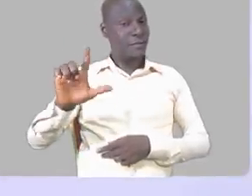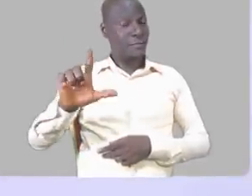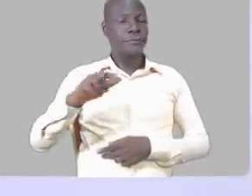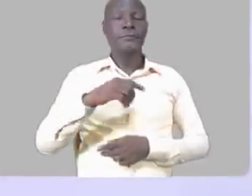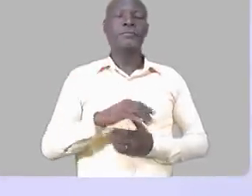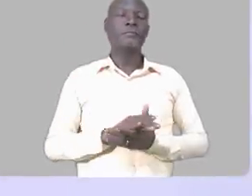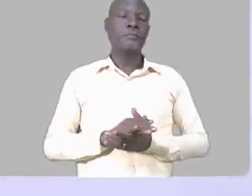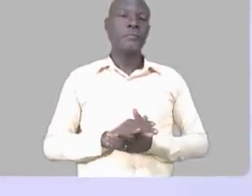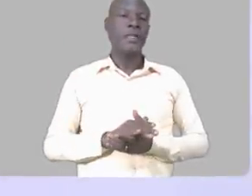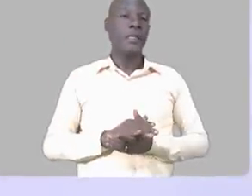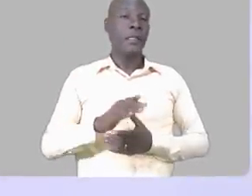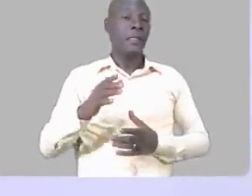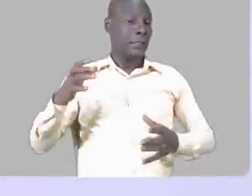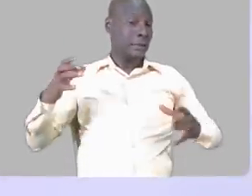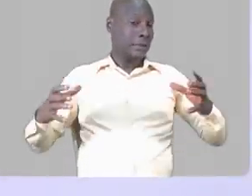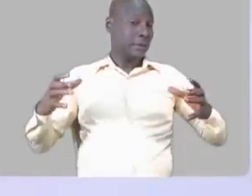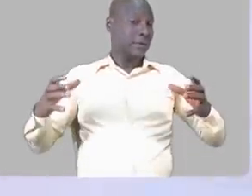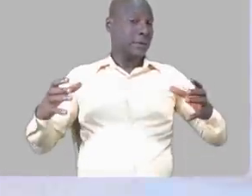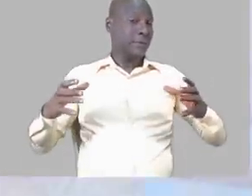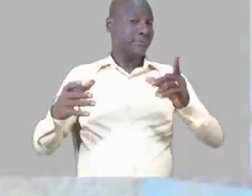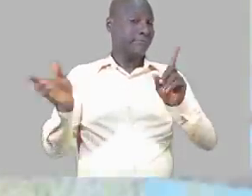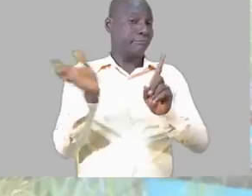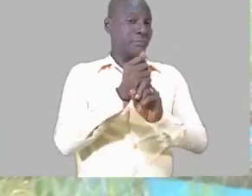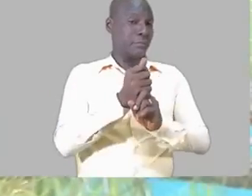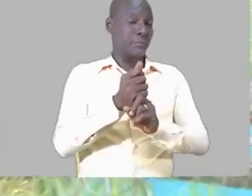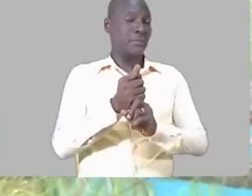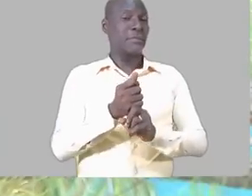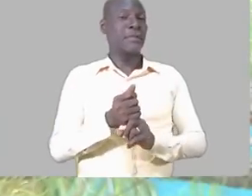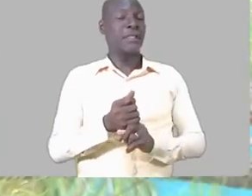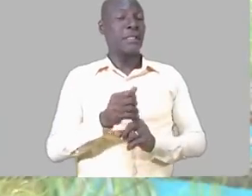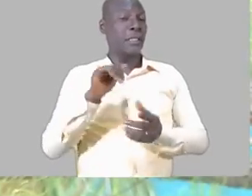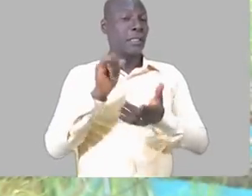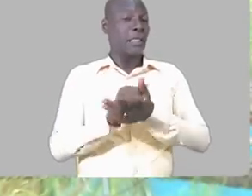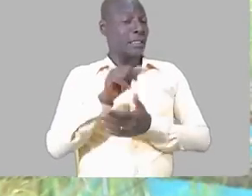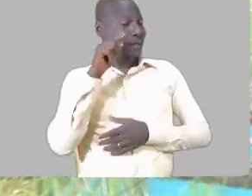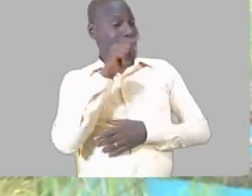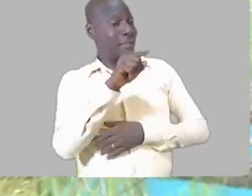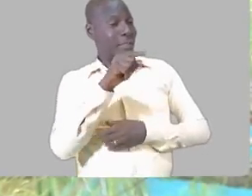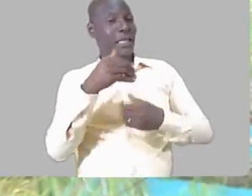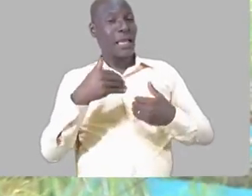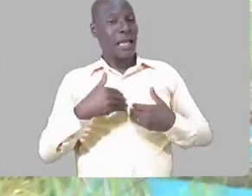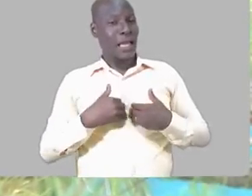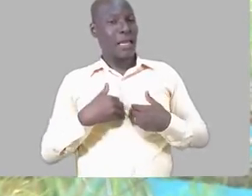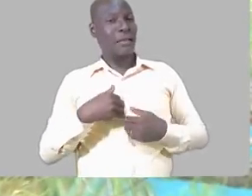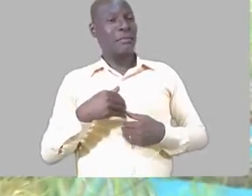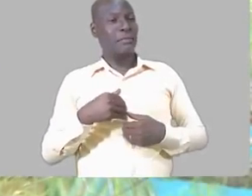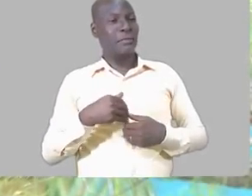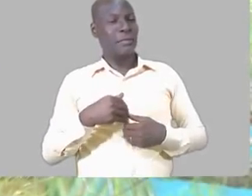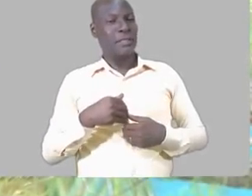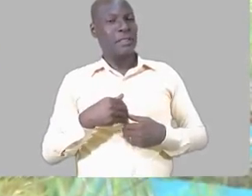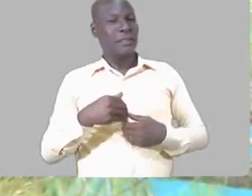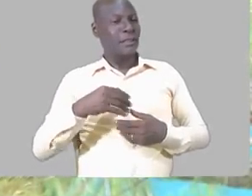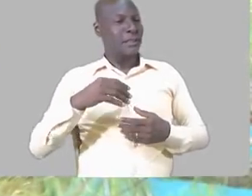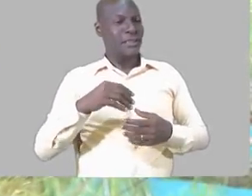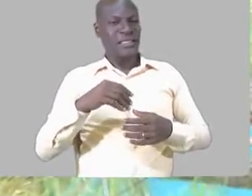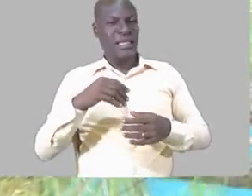Charge e di abono no emu kese baako aye romance scam me kese wo ya brantia na wo